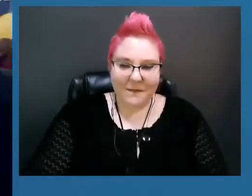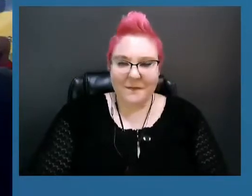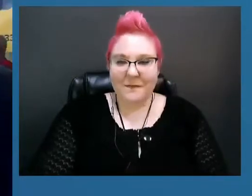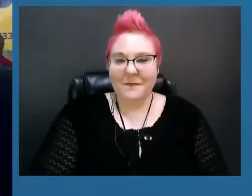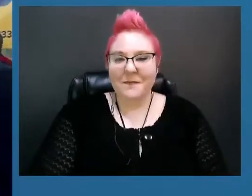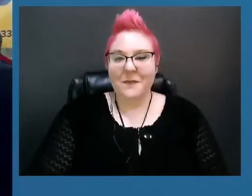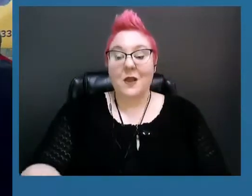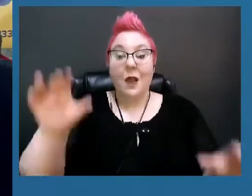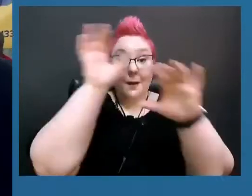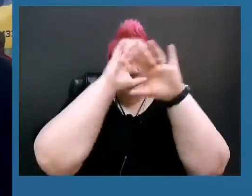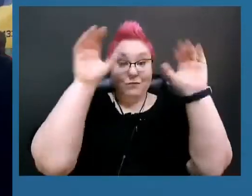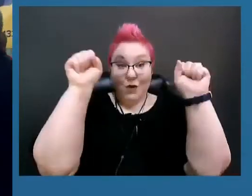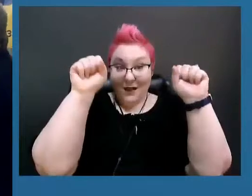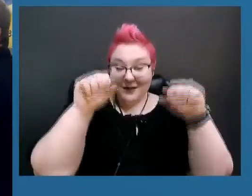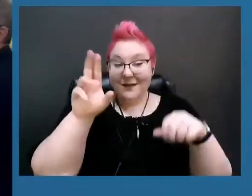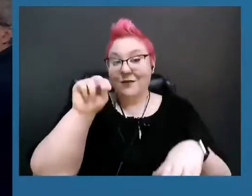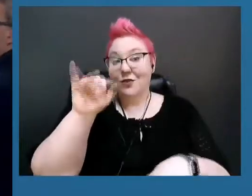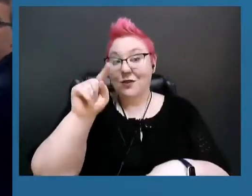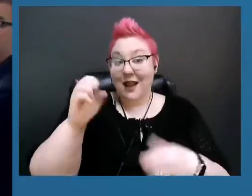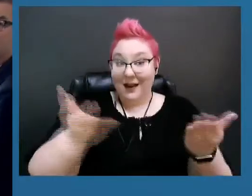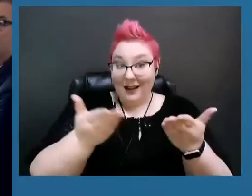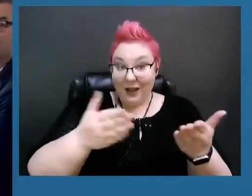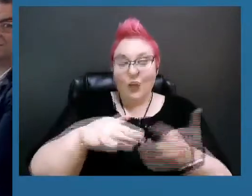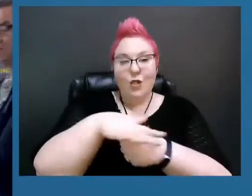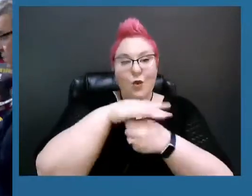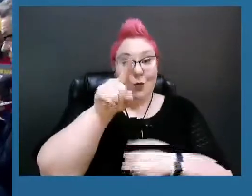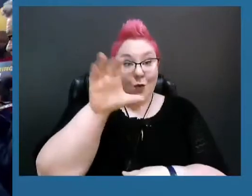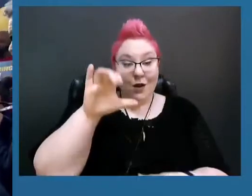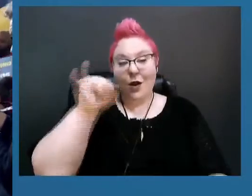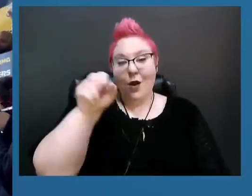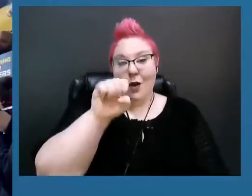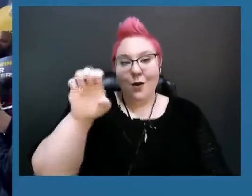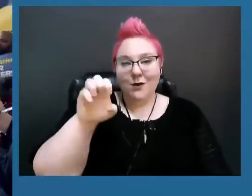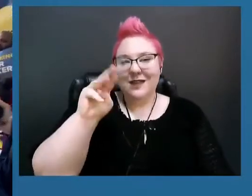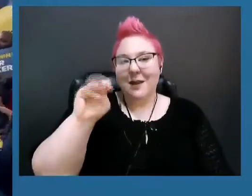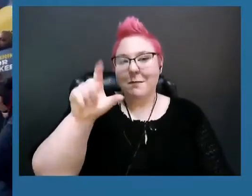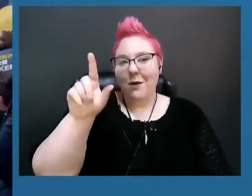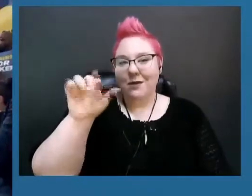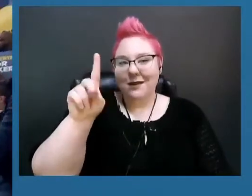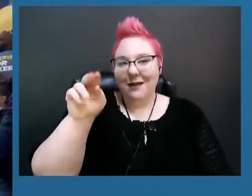President of Unite Here, Local 100, Jose Maldonado.